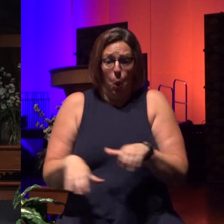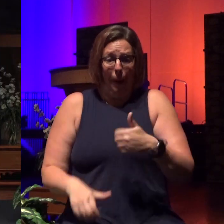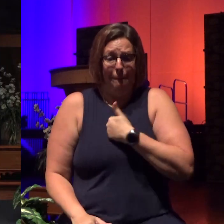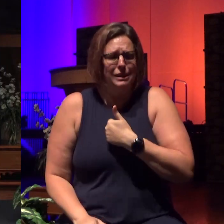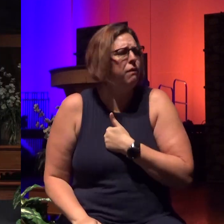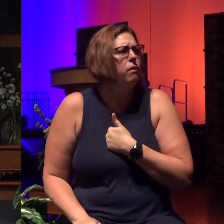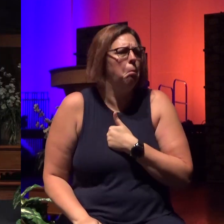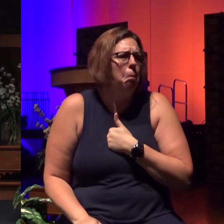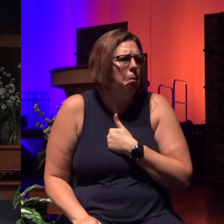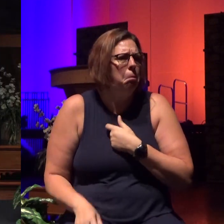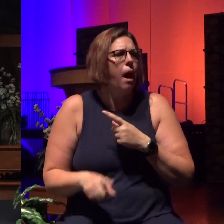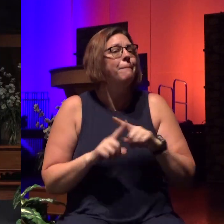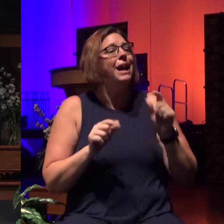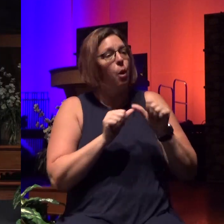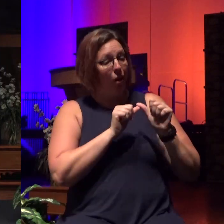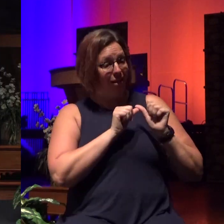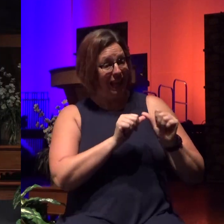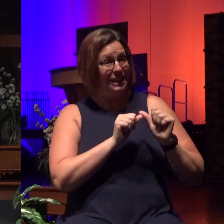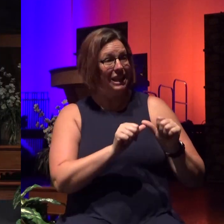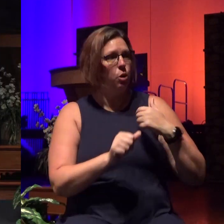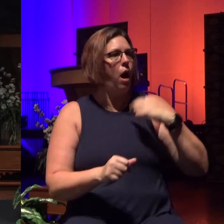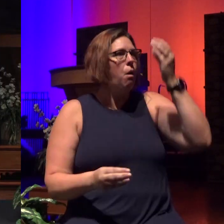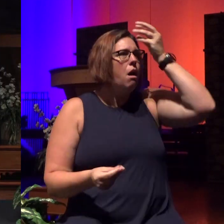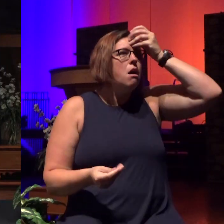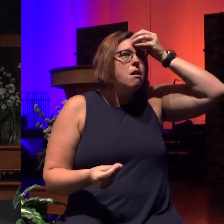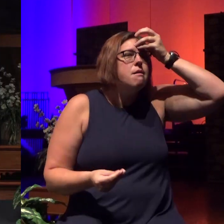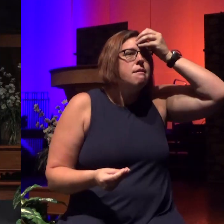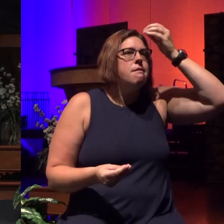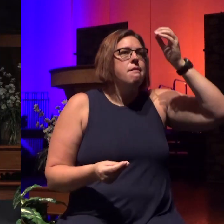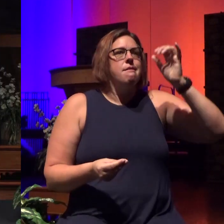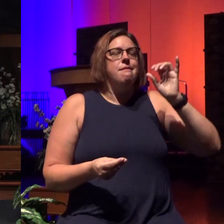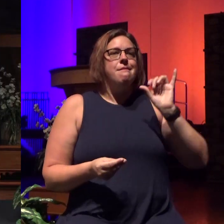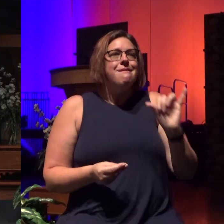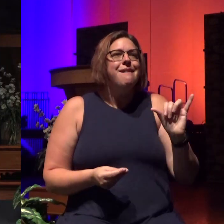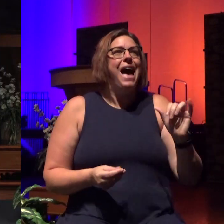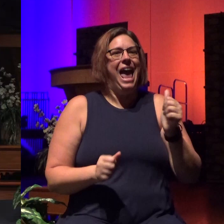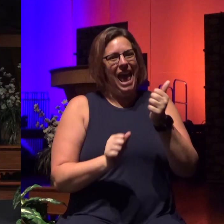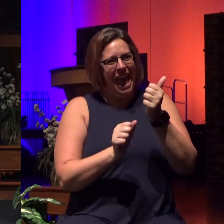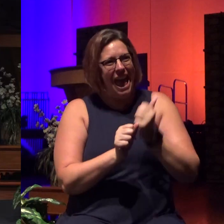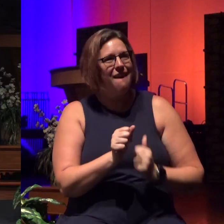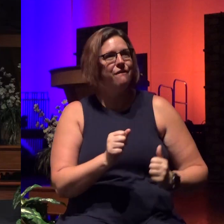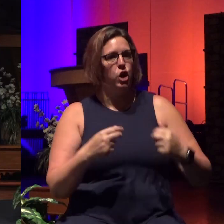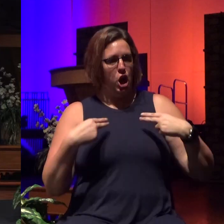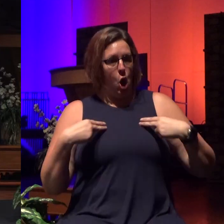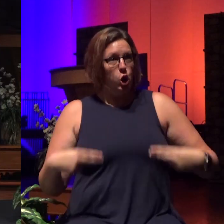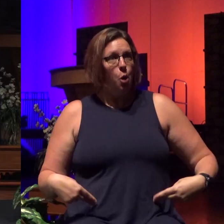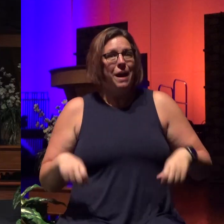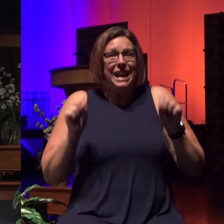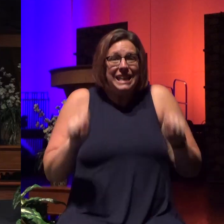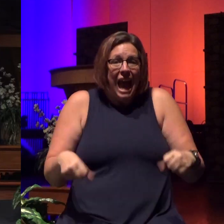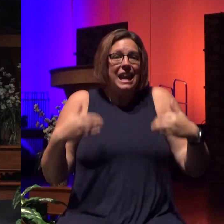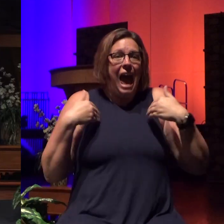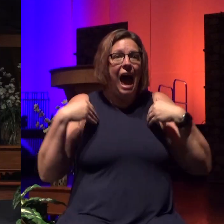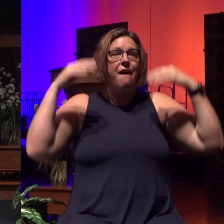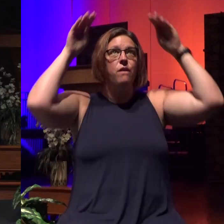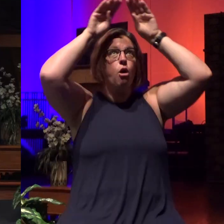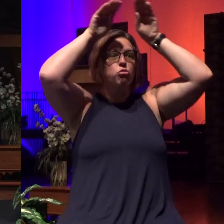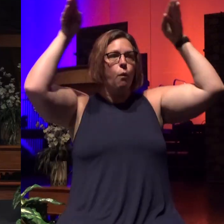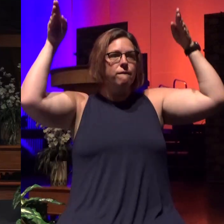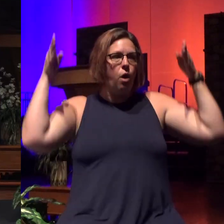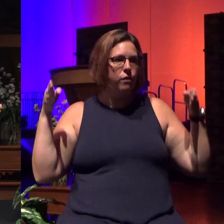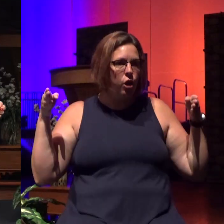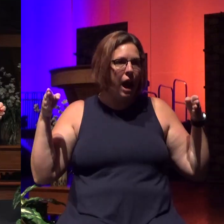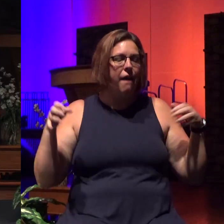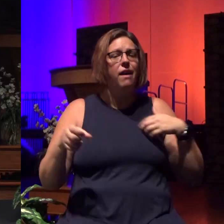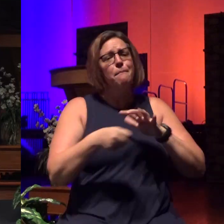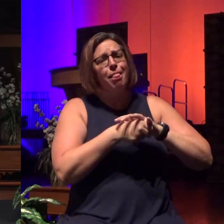myself, I'm going to continue to contribute to the notion that every human being on this planet could have a roof over their head, have plenty of